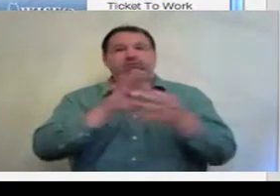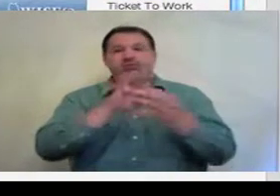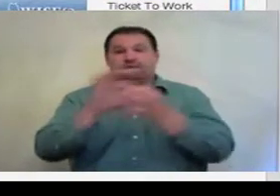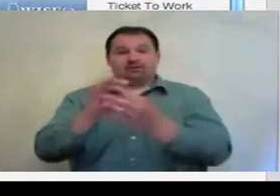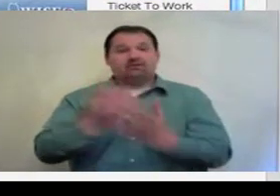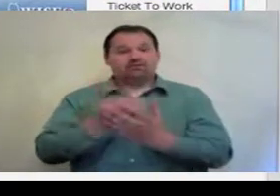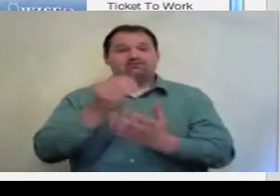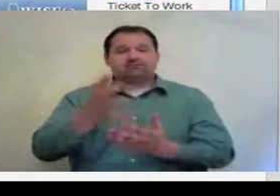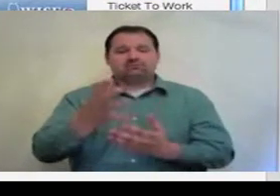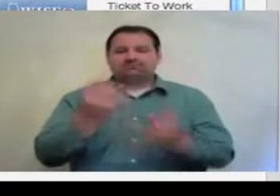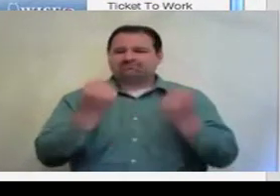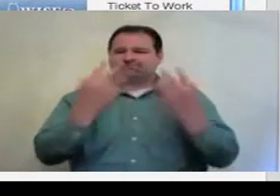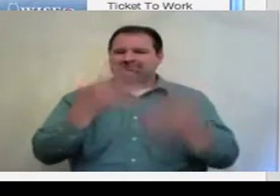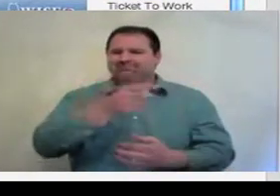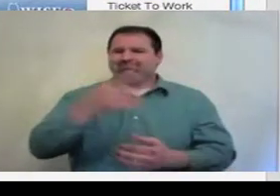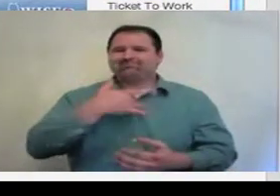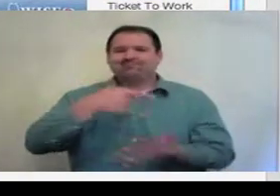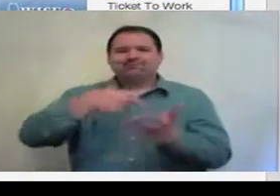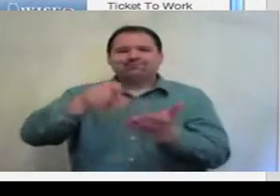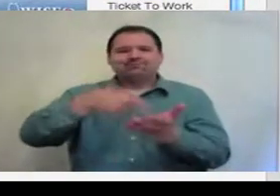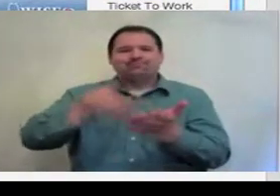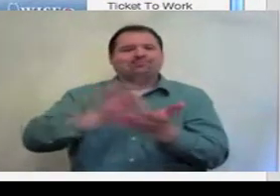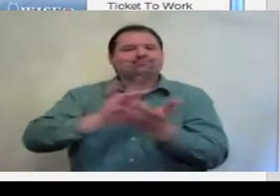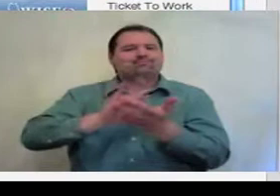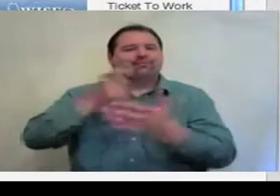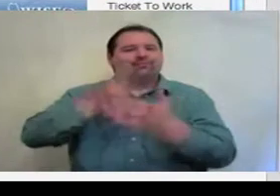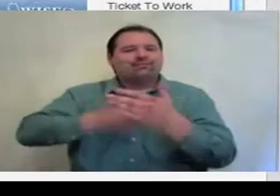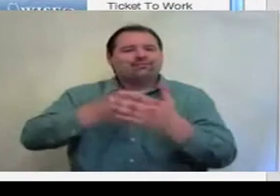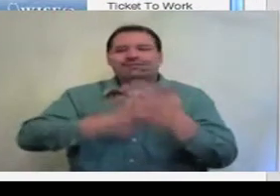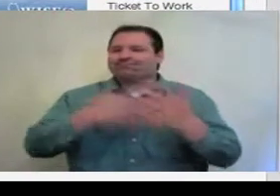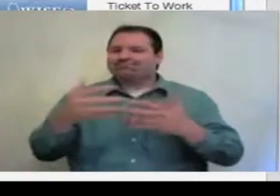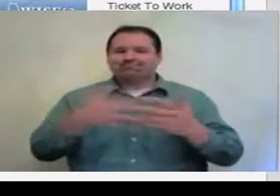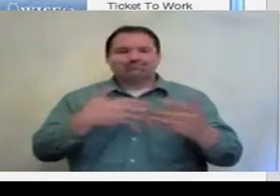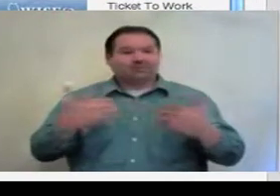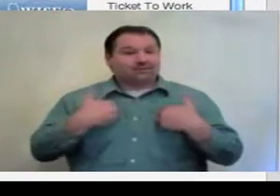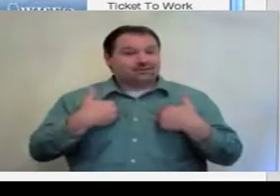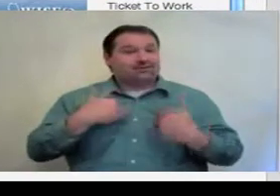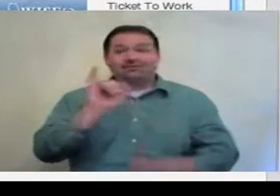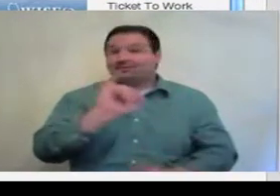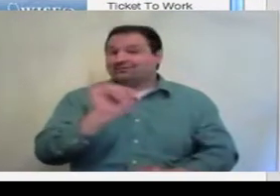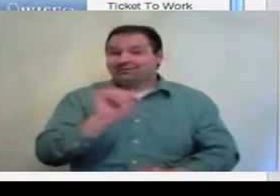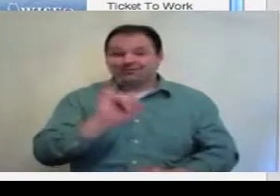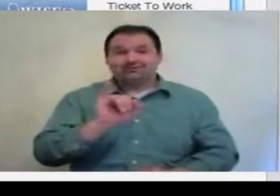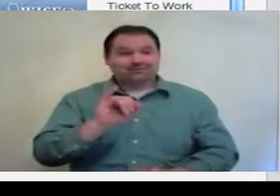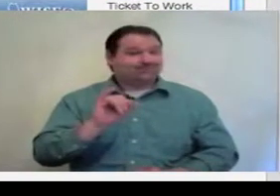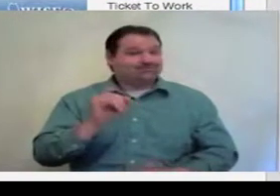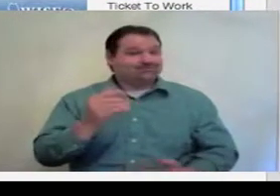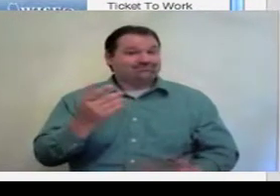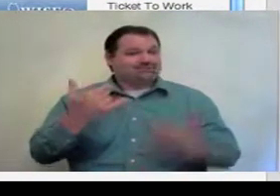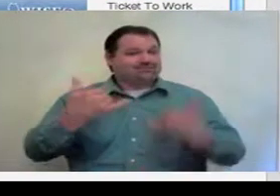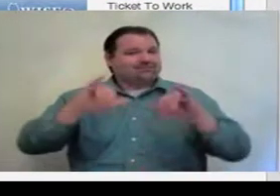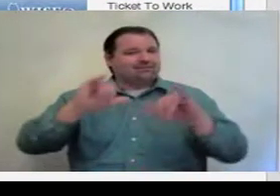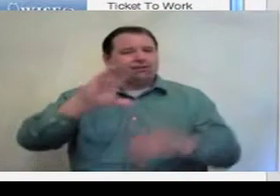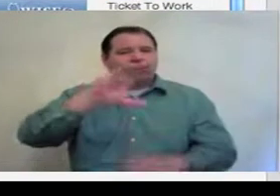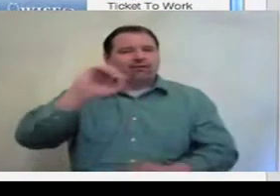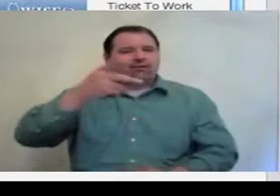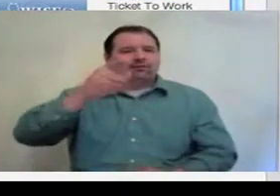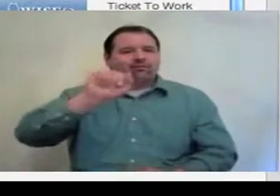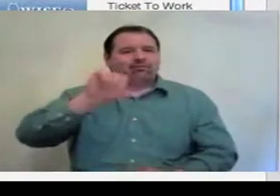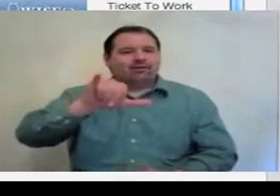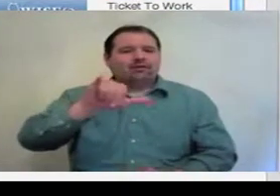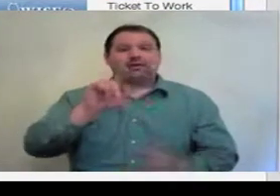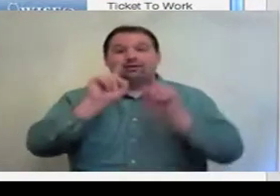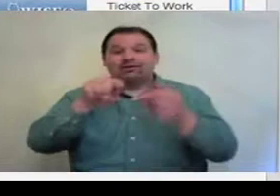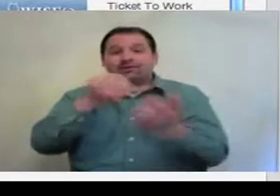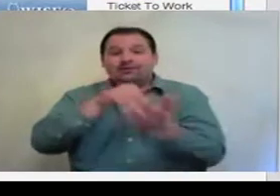lot of you probably pay out of pocket for medication costs. Even if you have Medicaid or Medicare, you still probably have a copay. Or to see